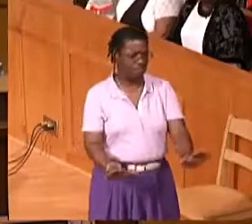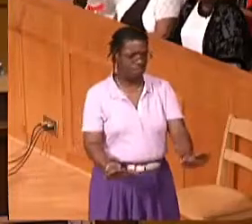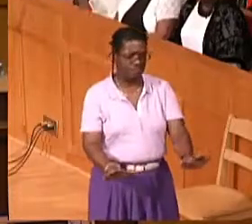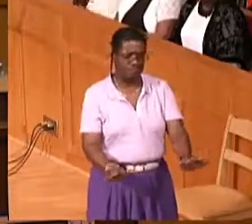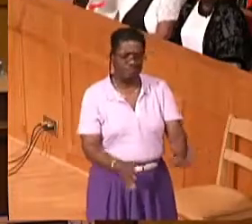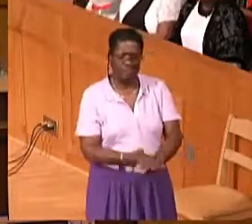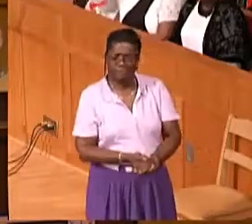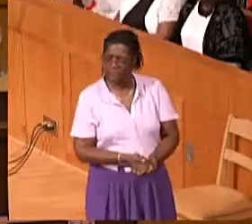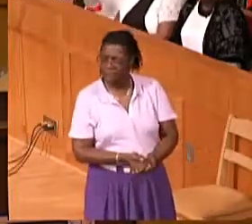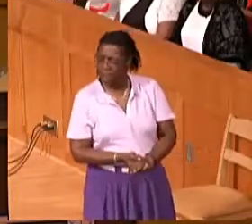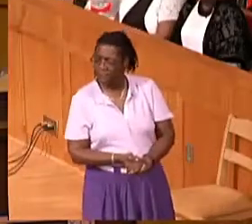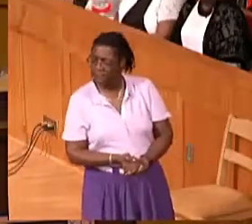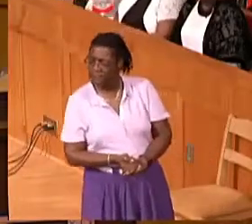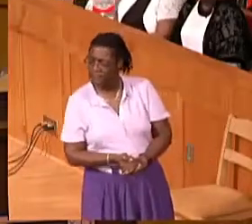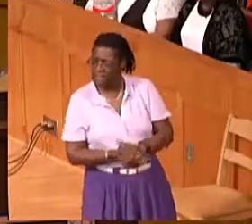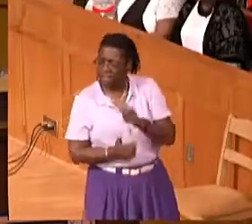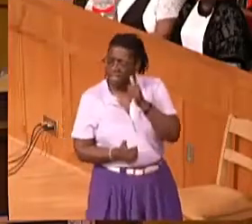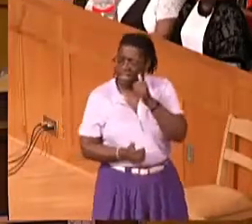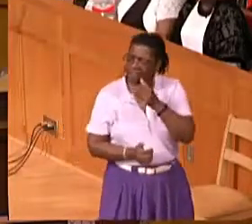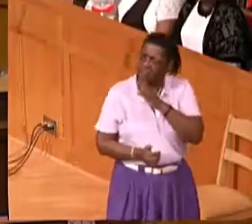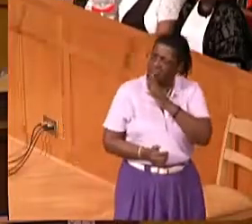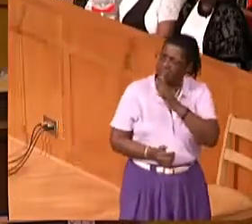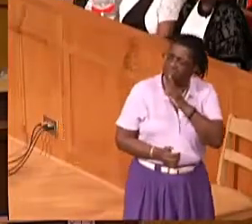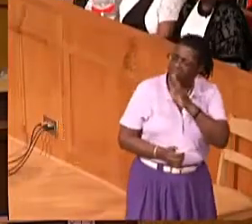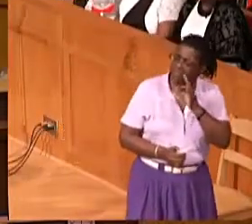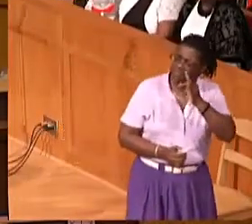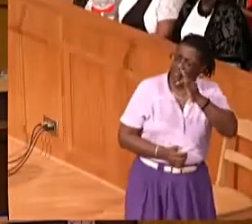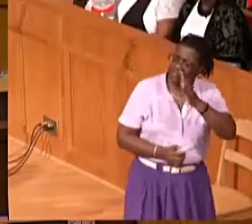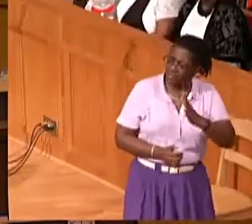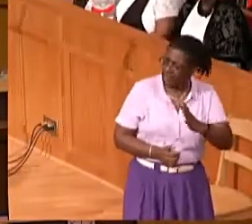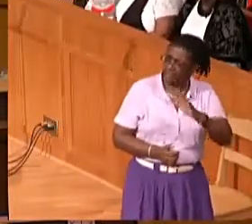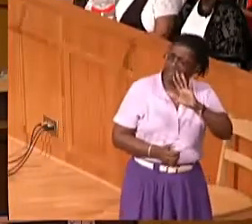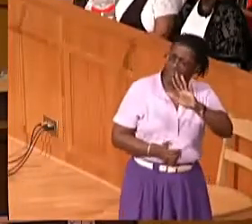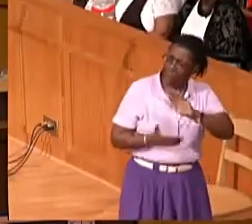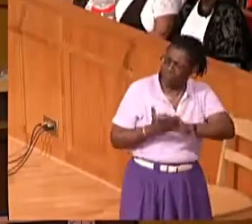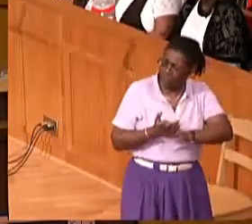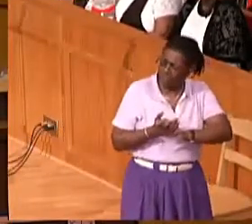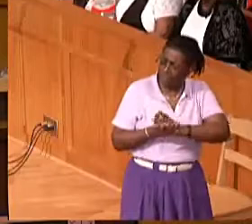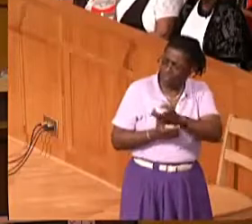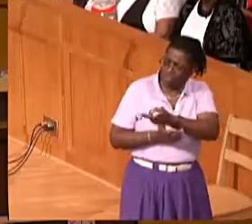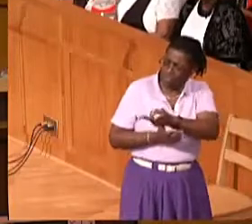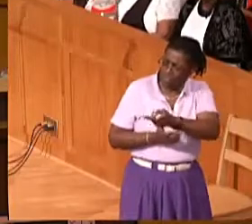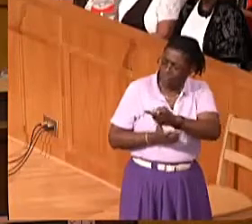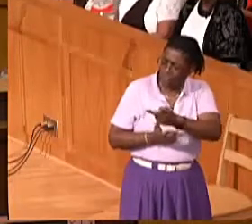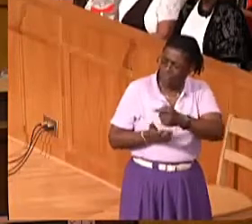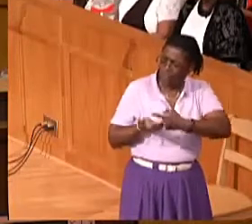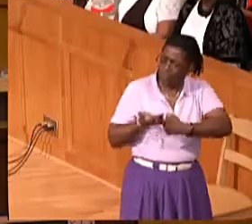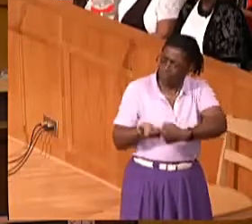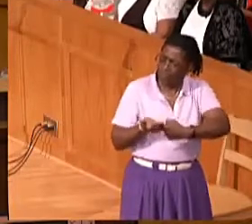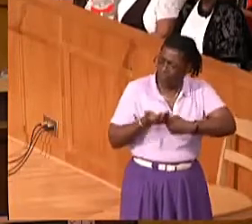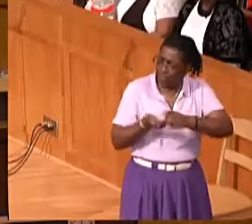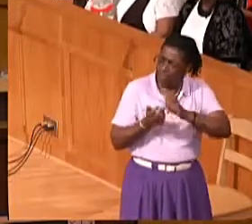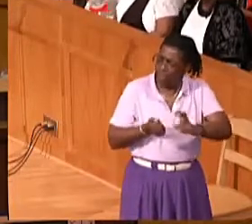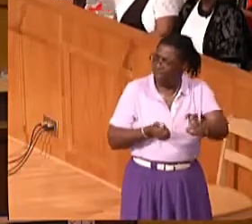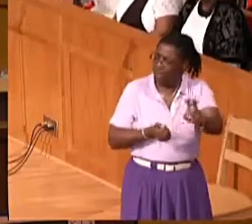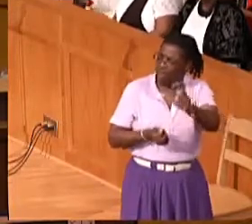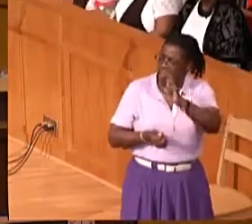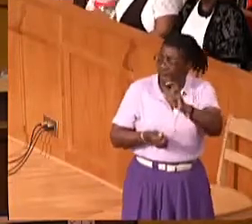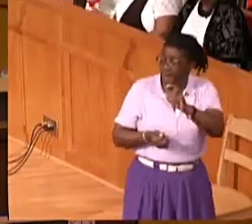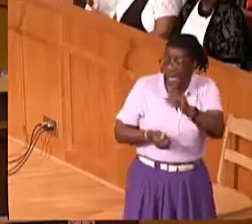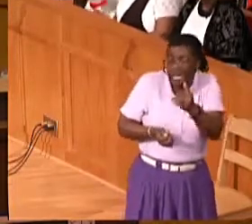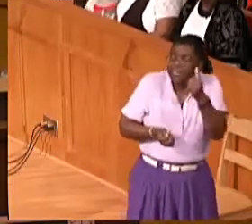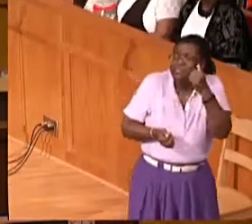I met with Pastor and his wife. I was talking to them on the other day, and they were talking about their travels, and I thought about all the travels I've